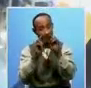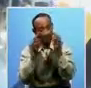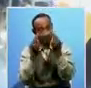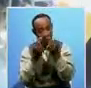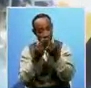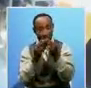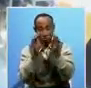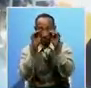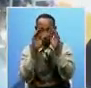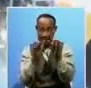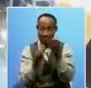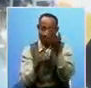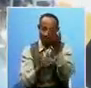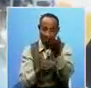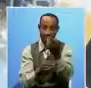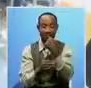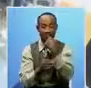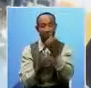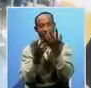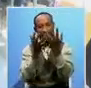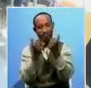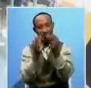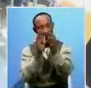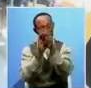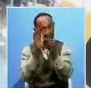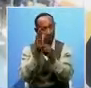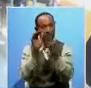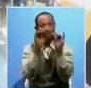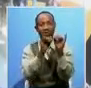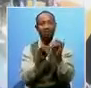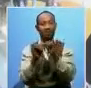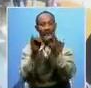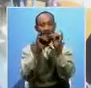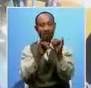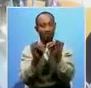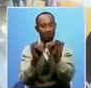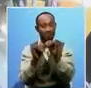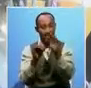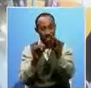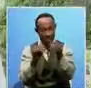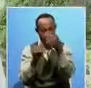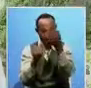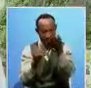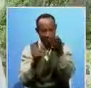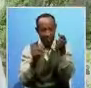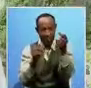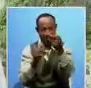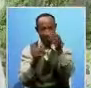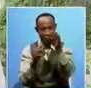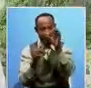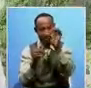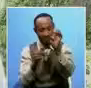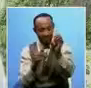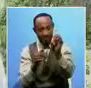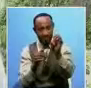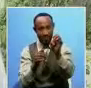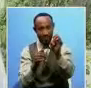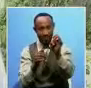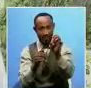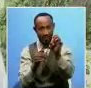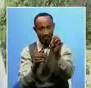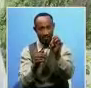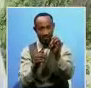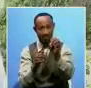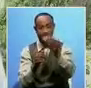Secretary Newman Bubala also wants policy implementation directed to the GCE. Be the Minister of Education and DZ can sit